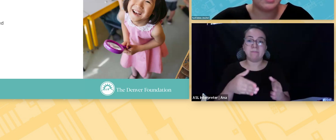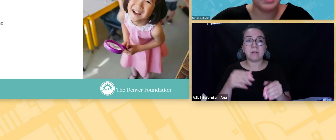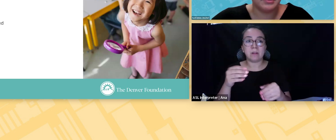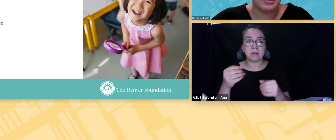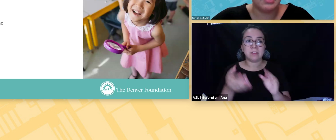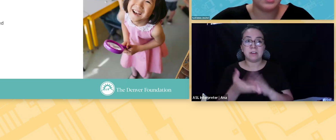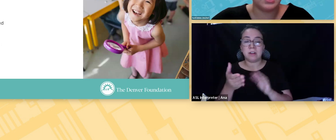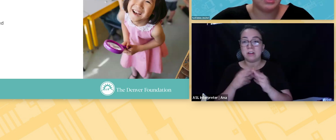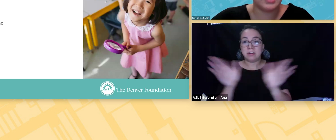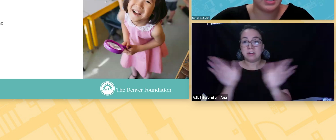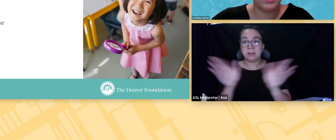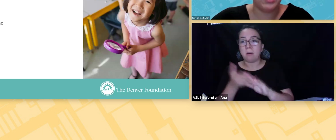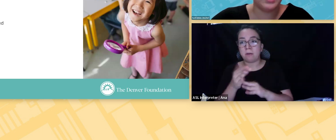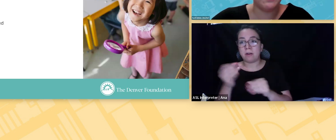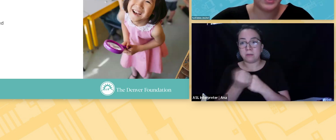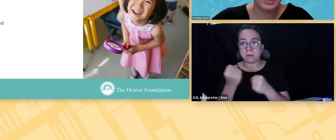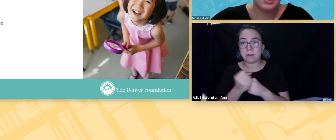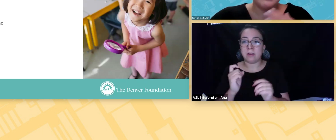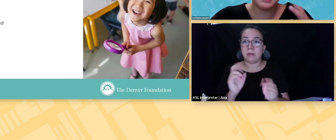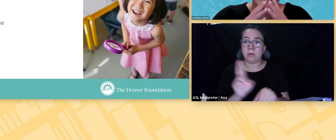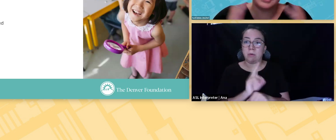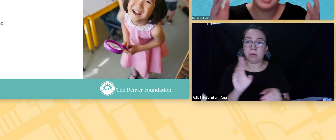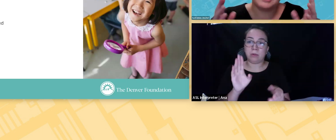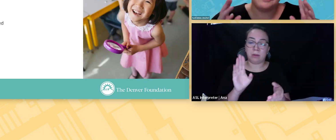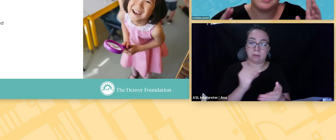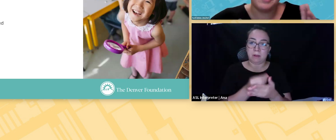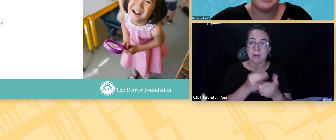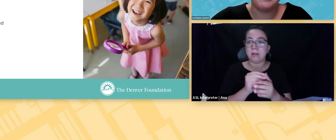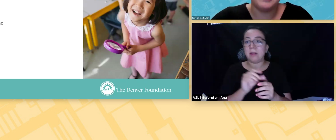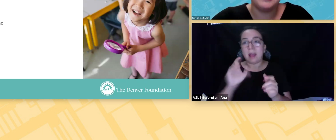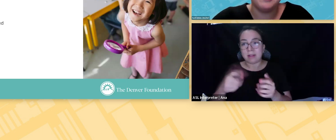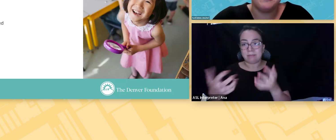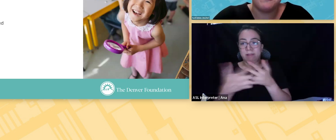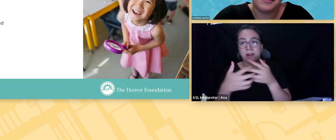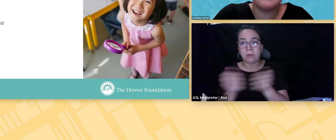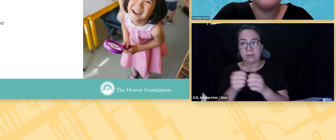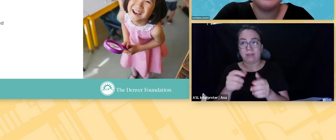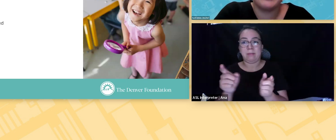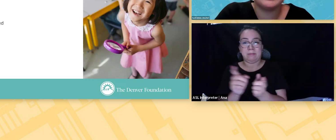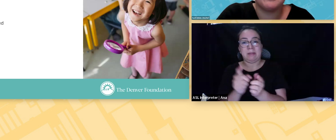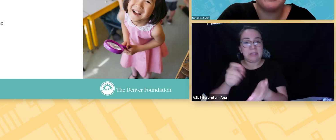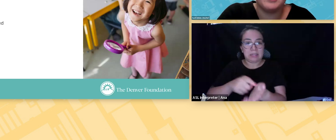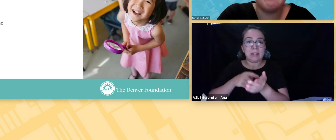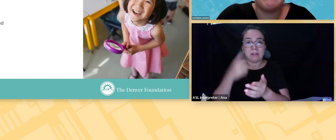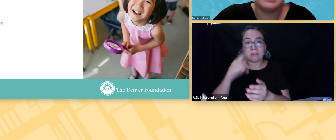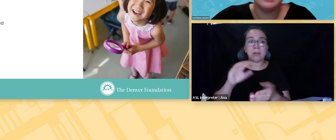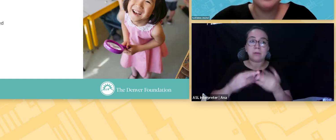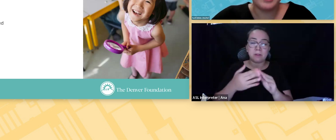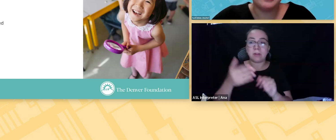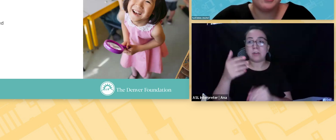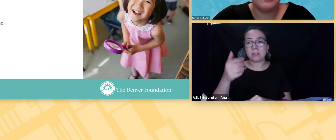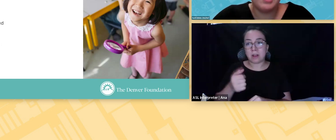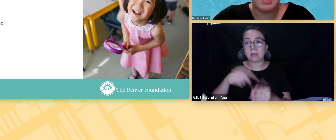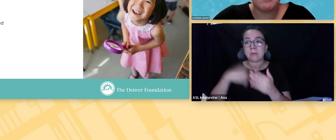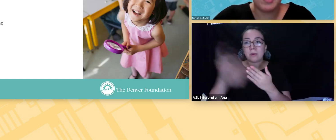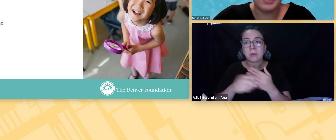most flexibility to use the dollars how you see fit, but obviously it has to fit within the criteria for the Community Grants Program. We'll